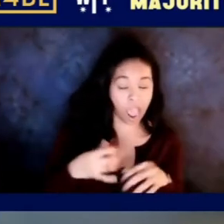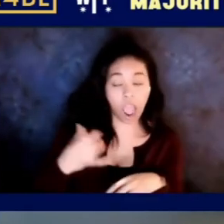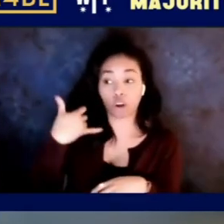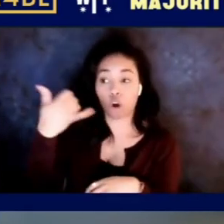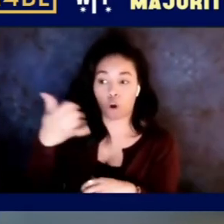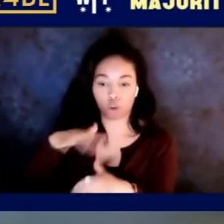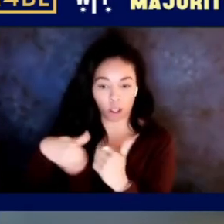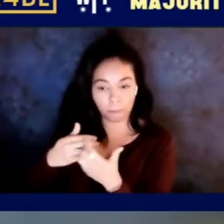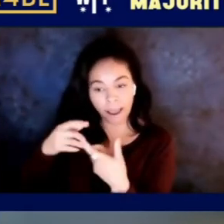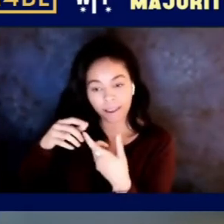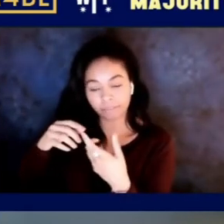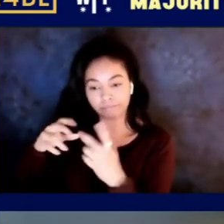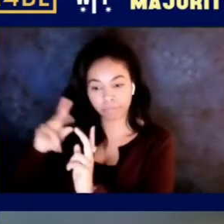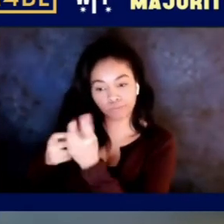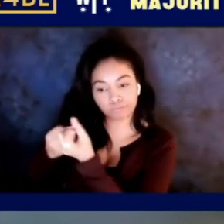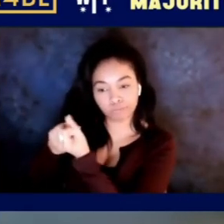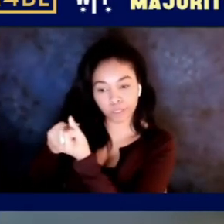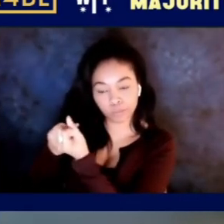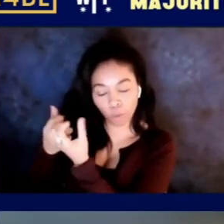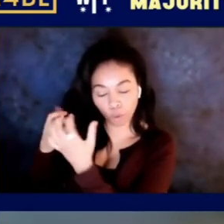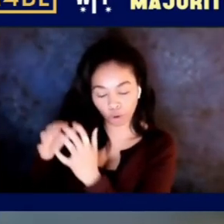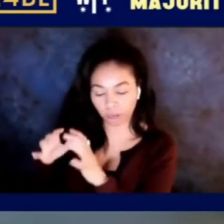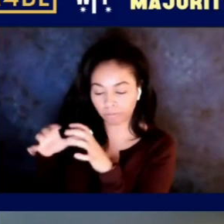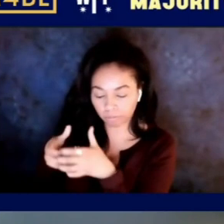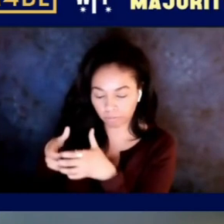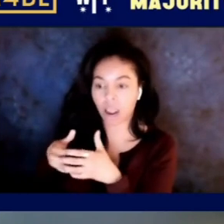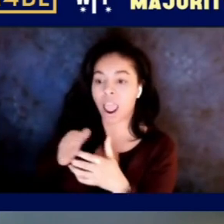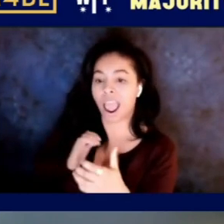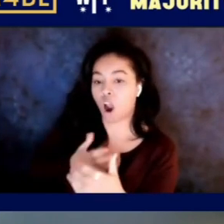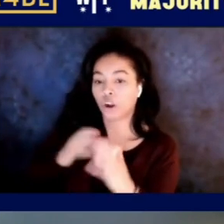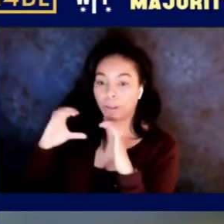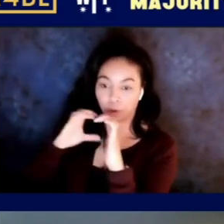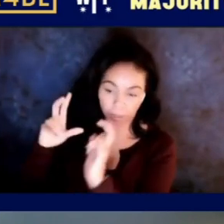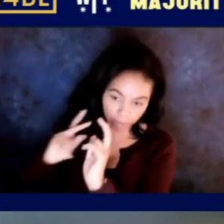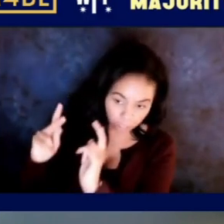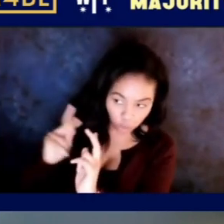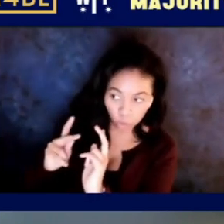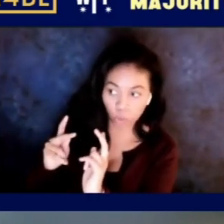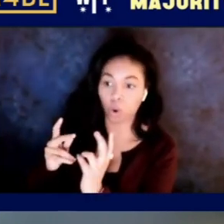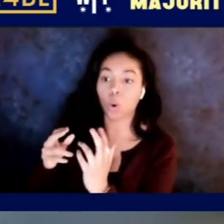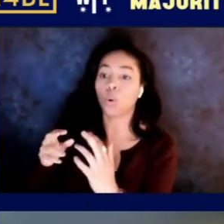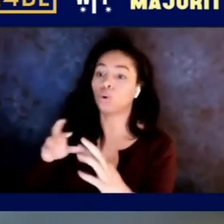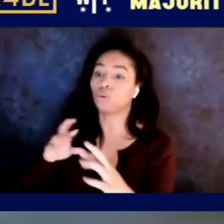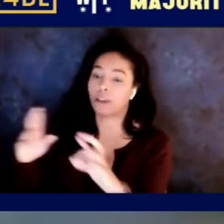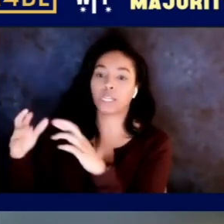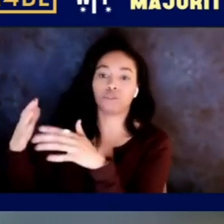I called our communications people. We were ready to share stuff.